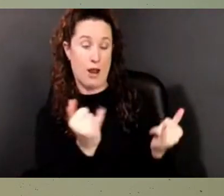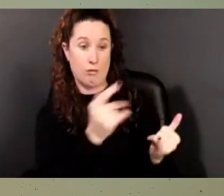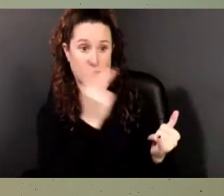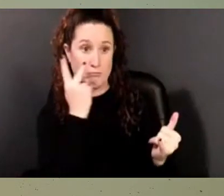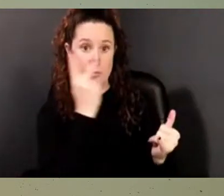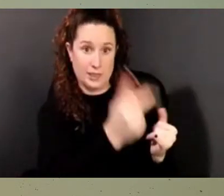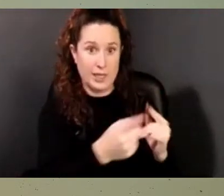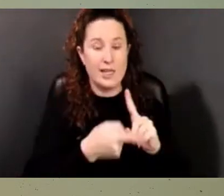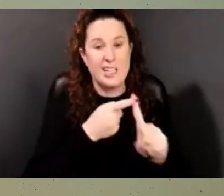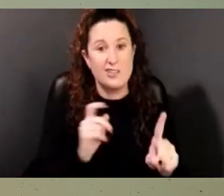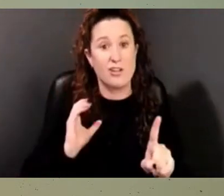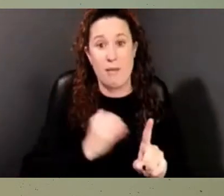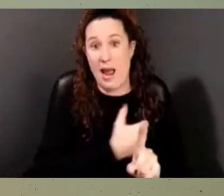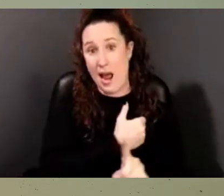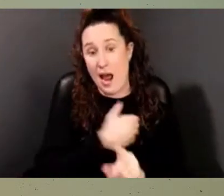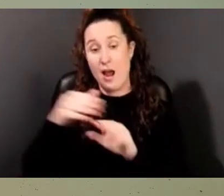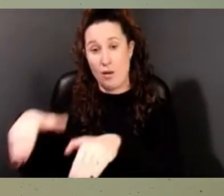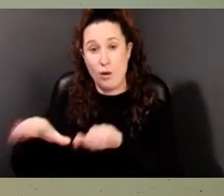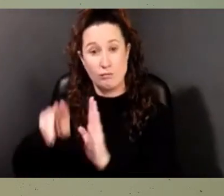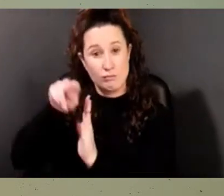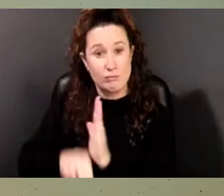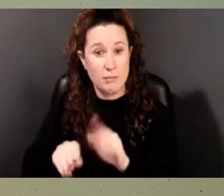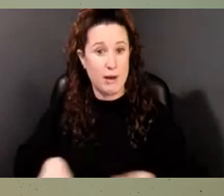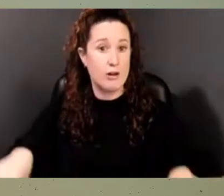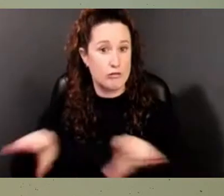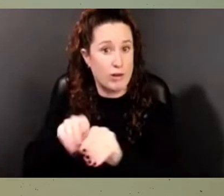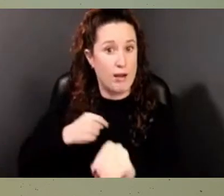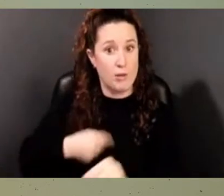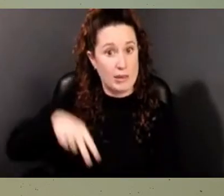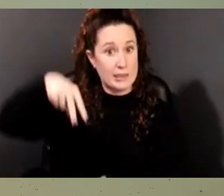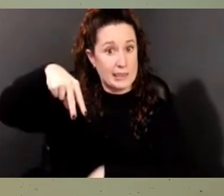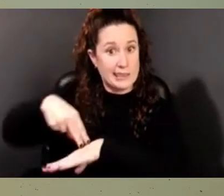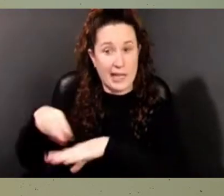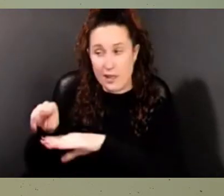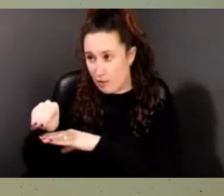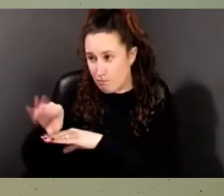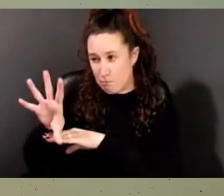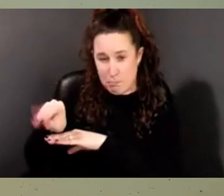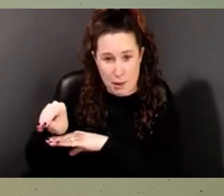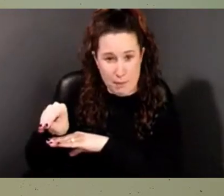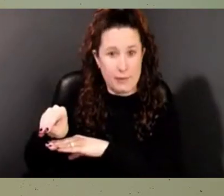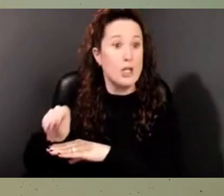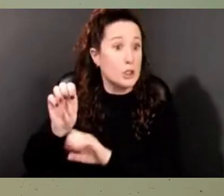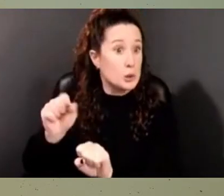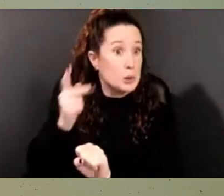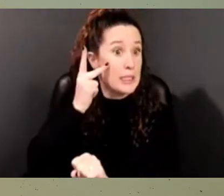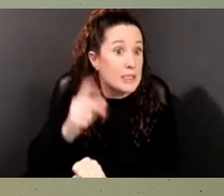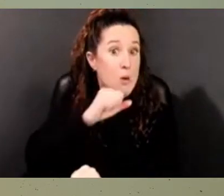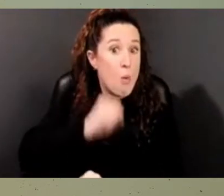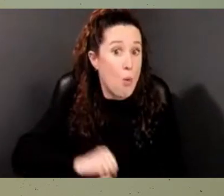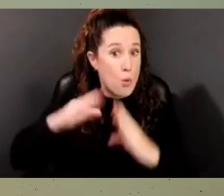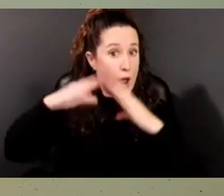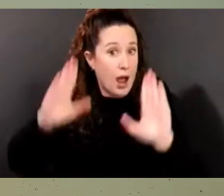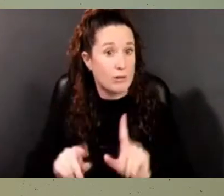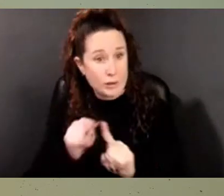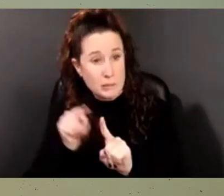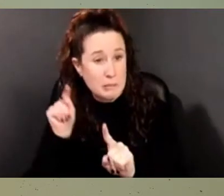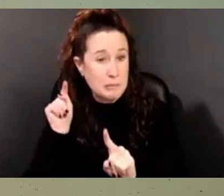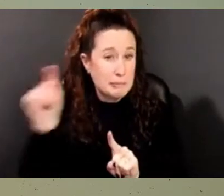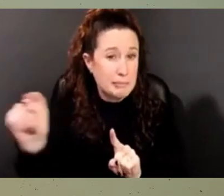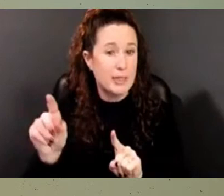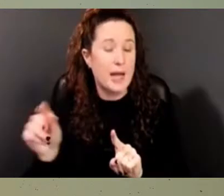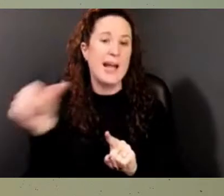of the African burial ground. You can see part of the historic house and reproduction outbuildings, or